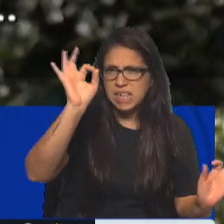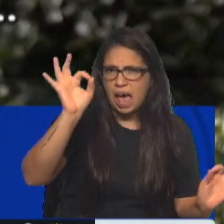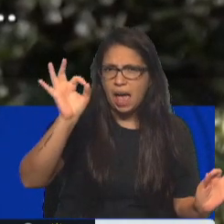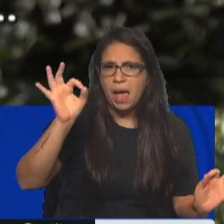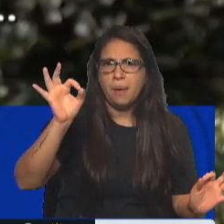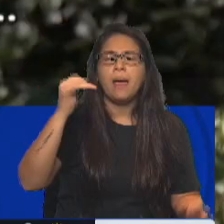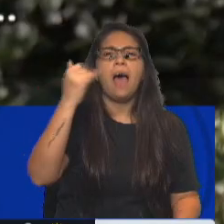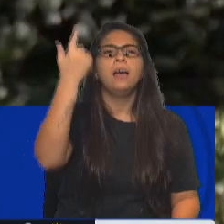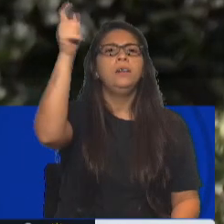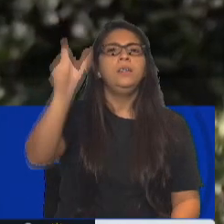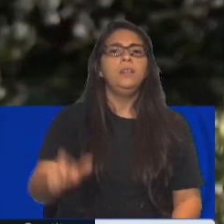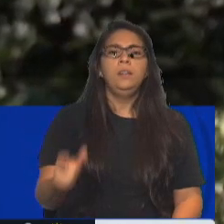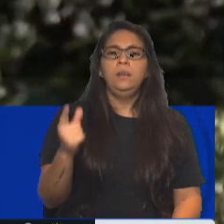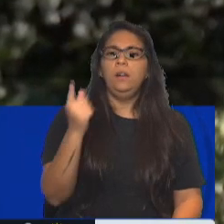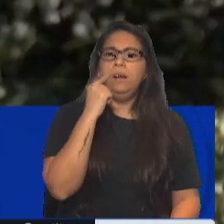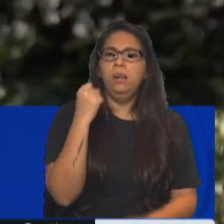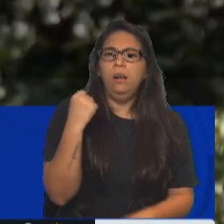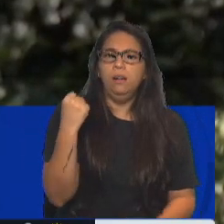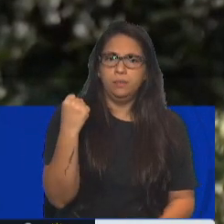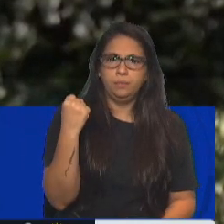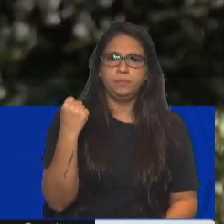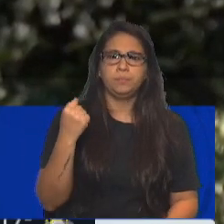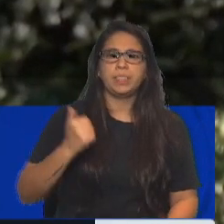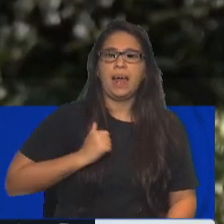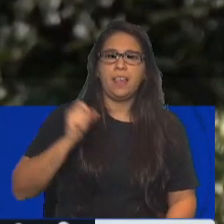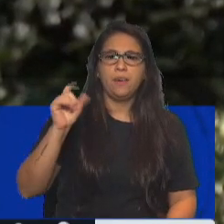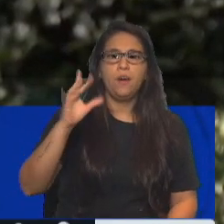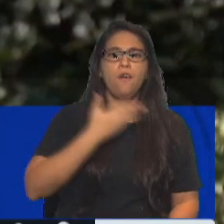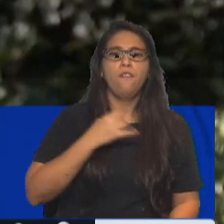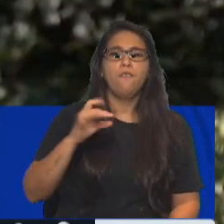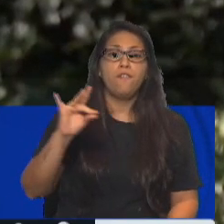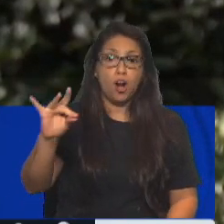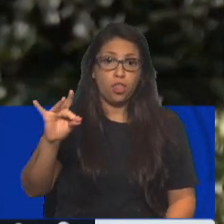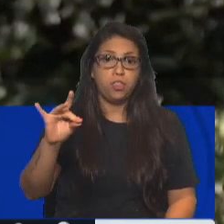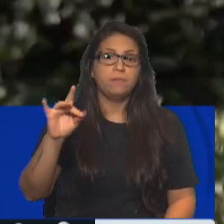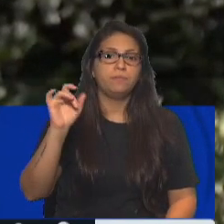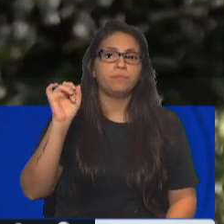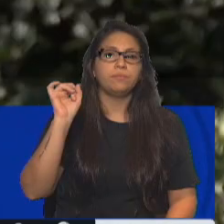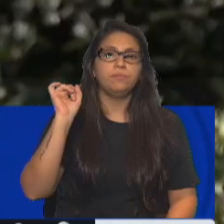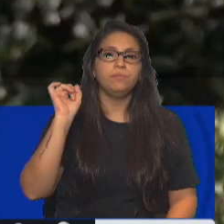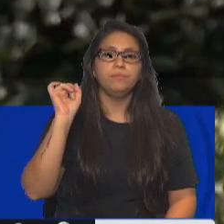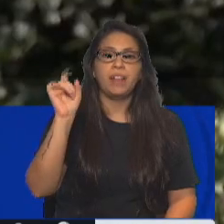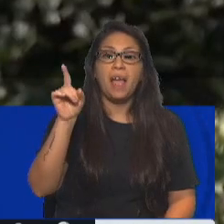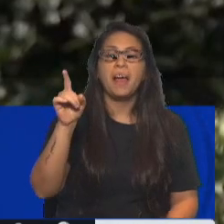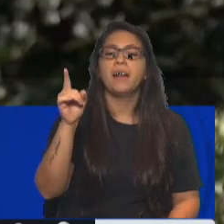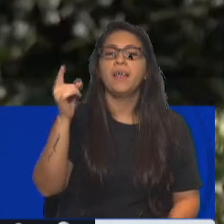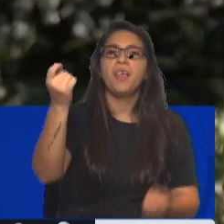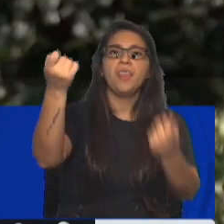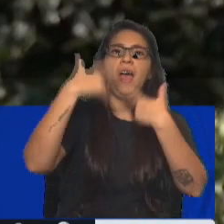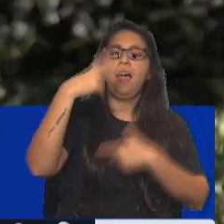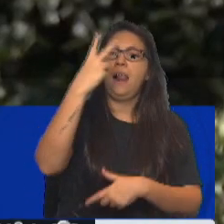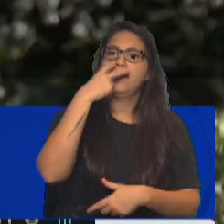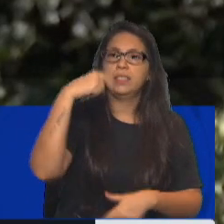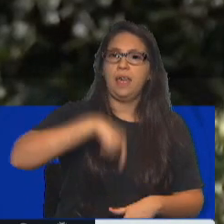know, there's a very strong man in Canada who said he was going to charge a surcharge or a tariff on electricity coming into our